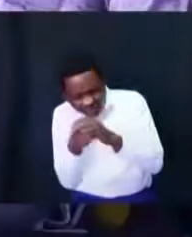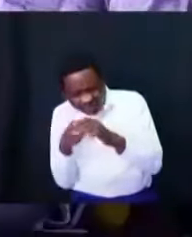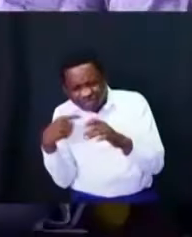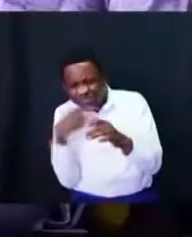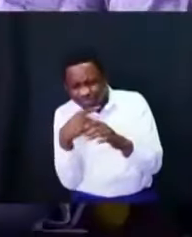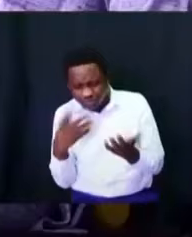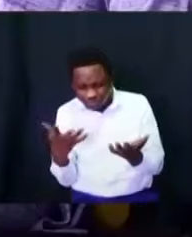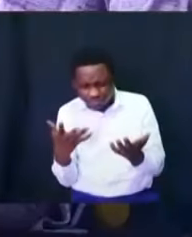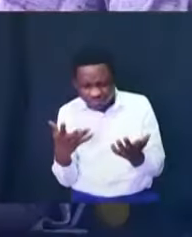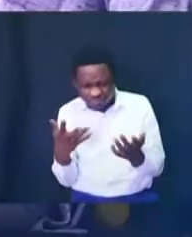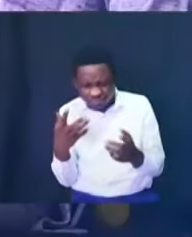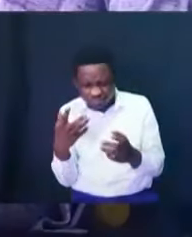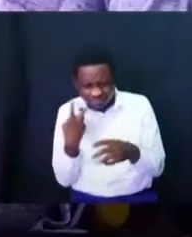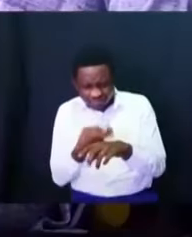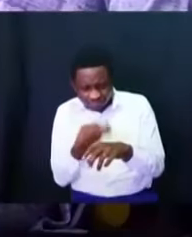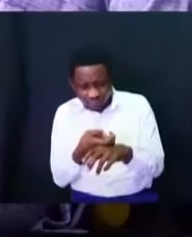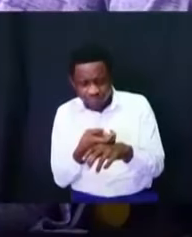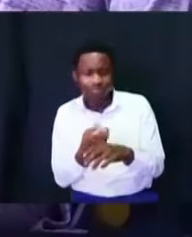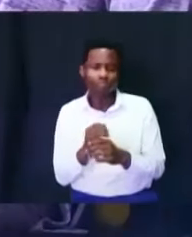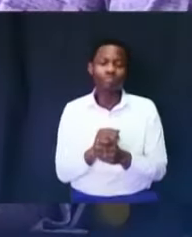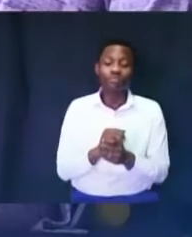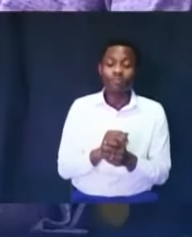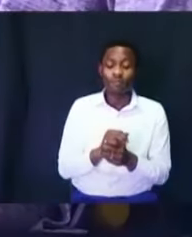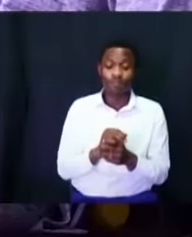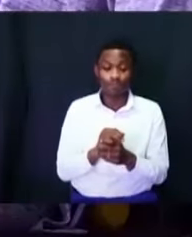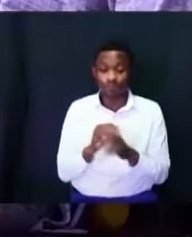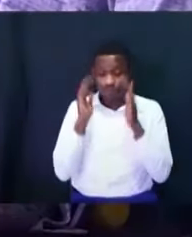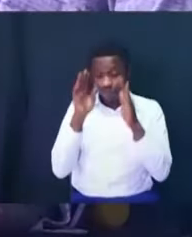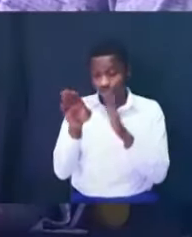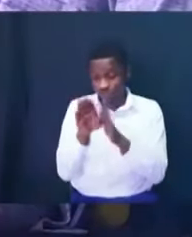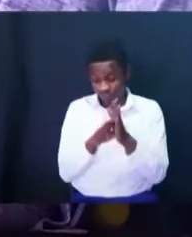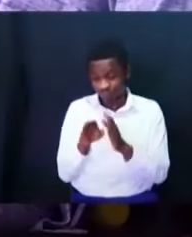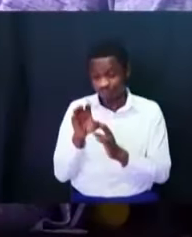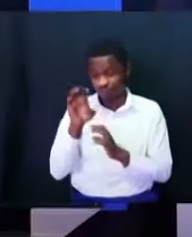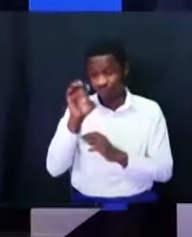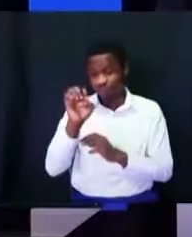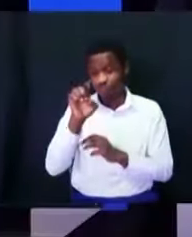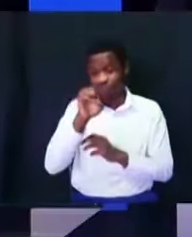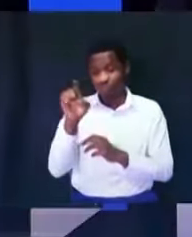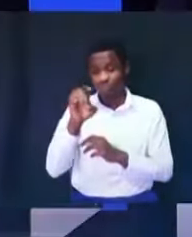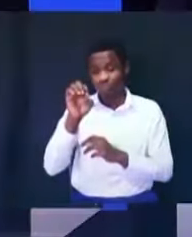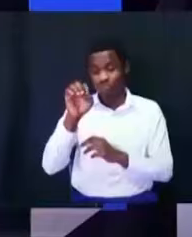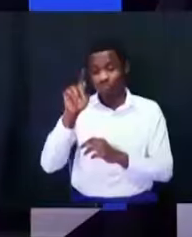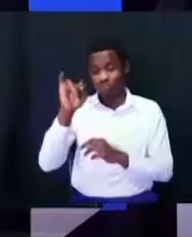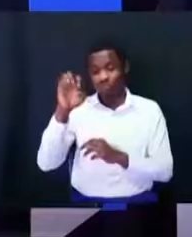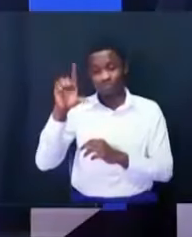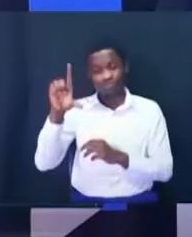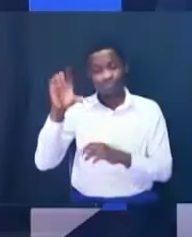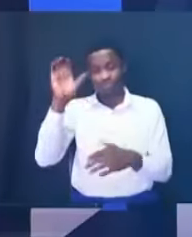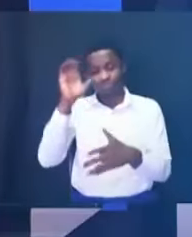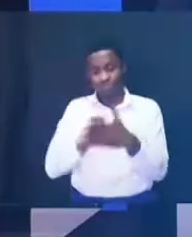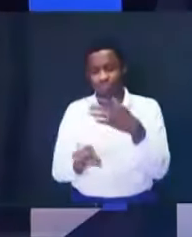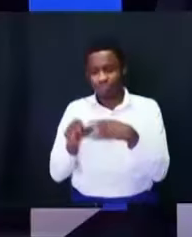Li Ezekiel chapter 28 and I want us to get to Ezekiel together and then let's pay